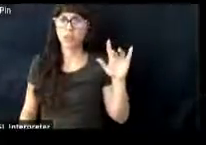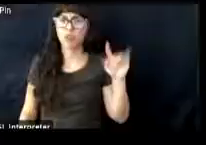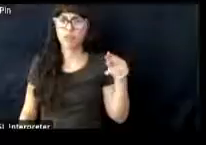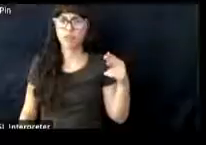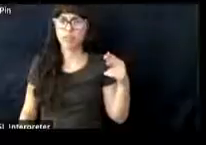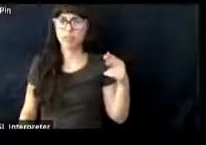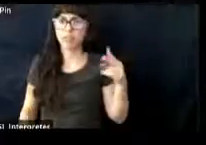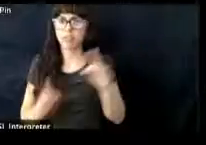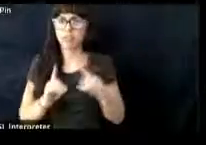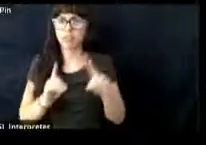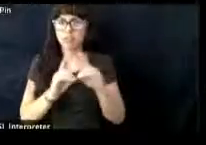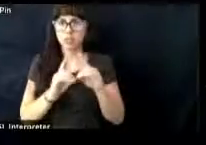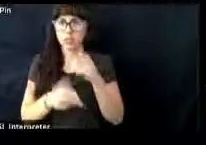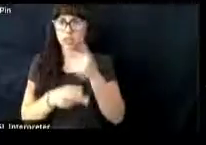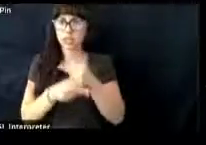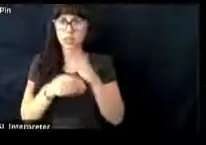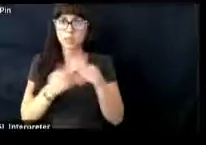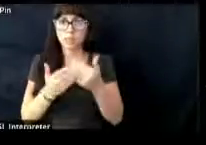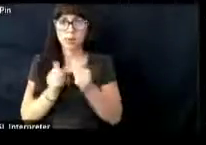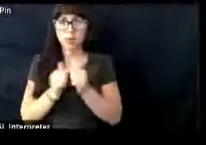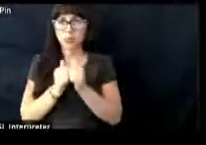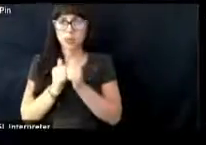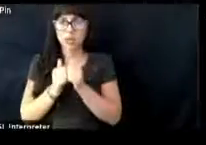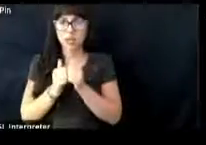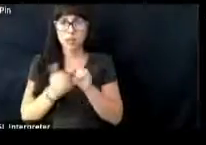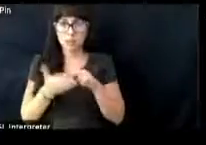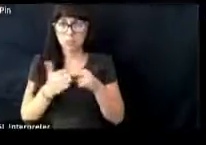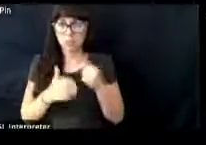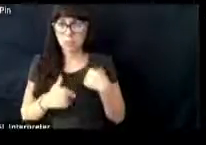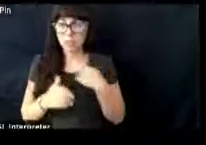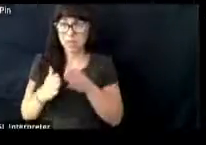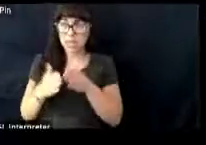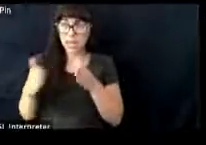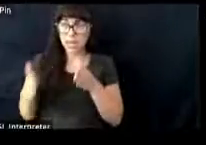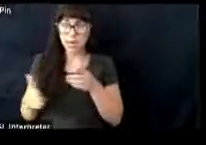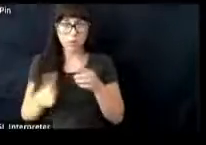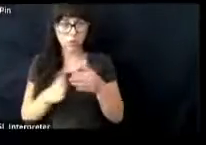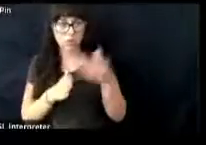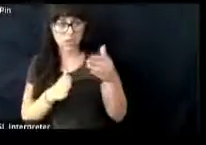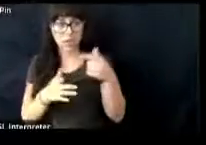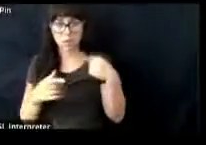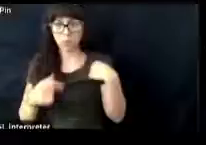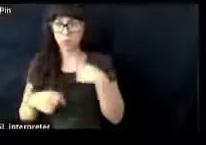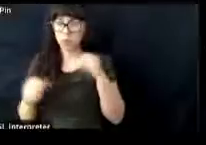and keep us all together so that us neighbors can talk to each other and they're not split up.